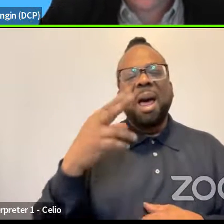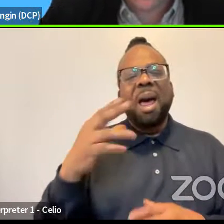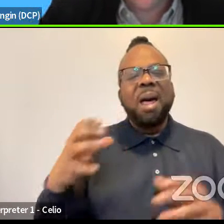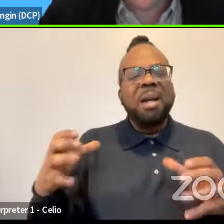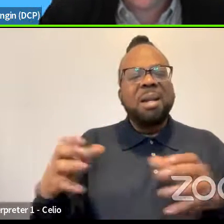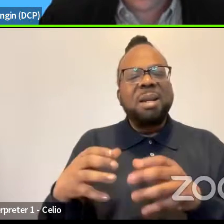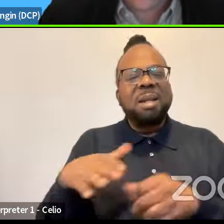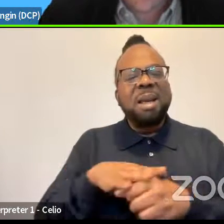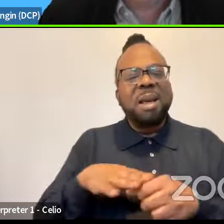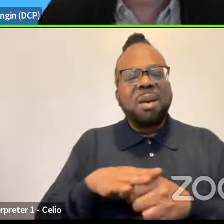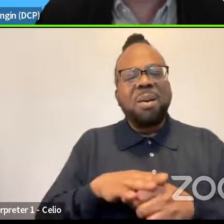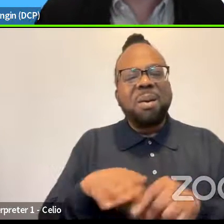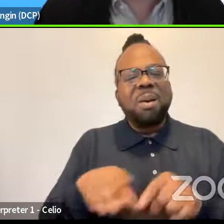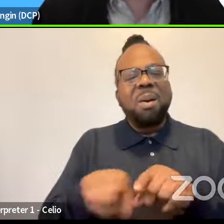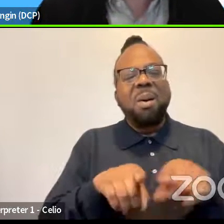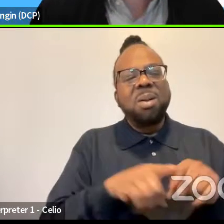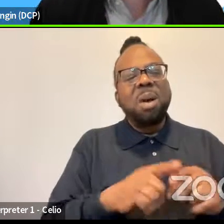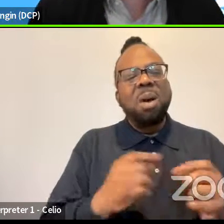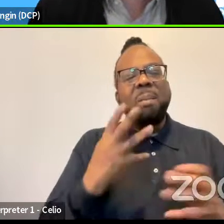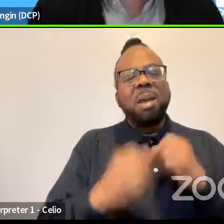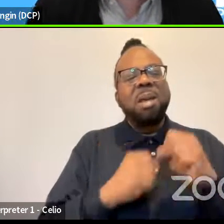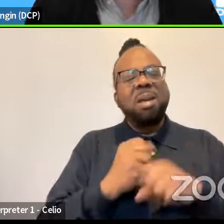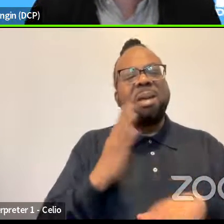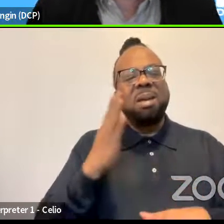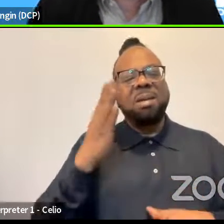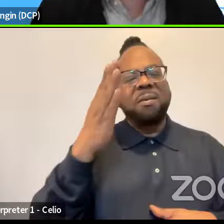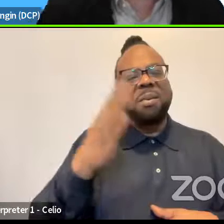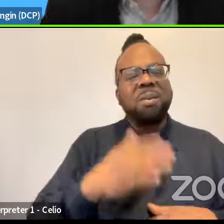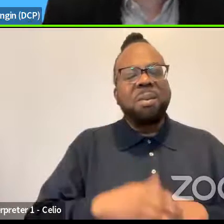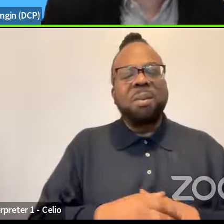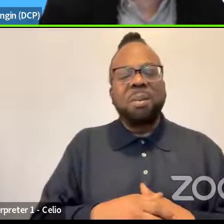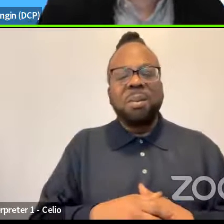restricted housing in the years ahead.